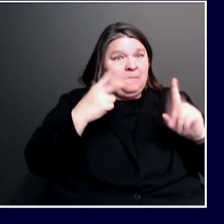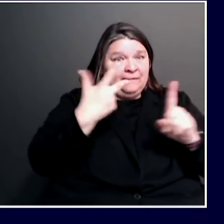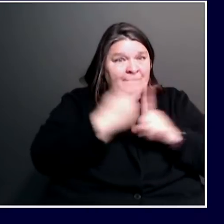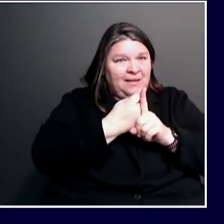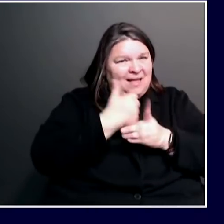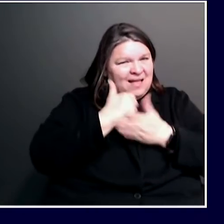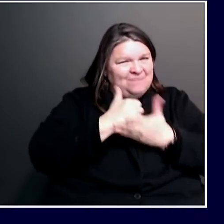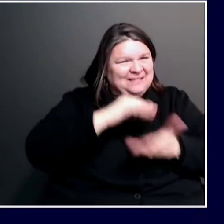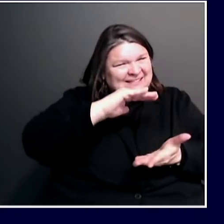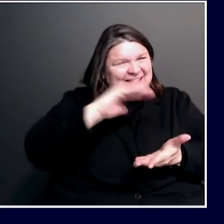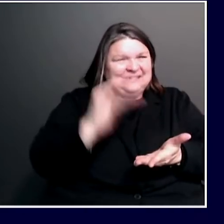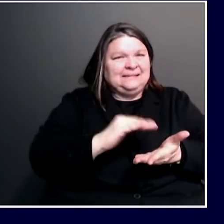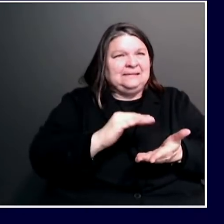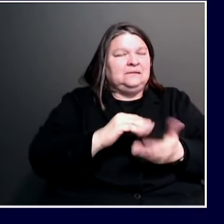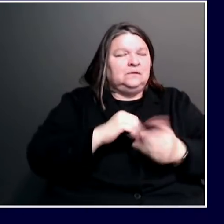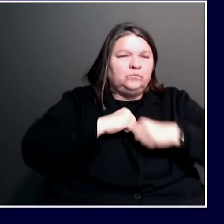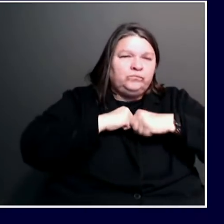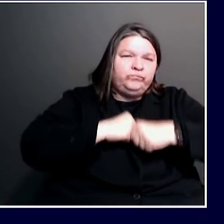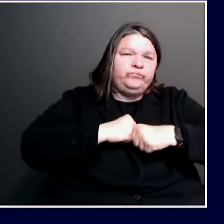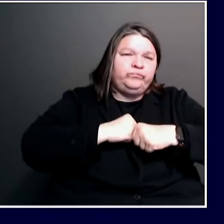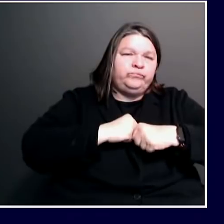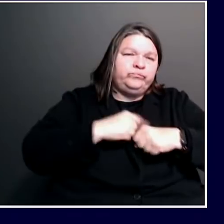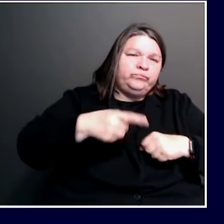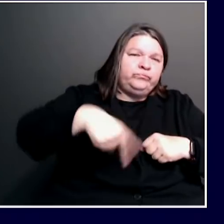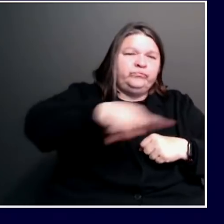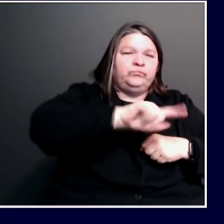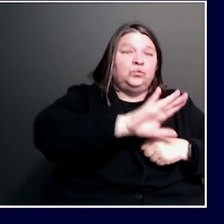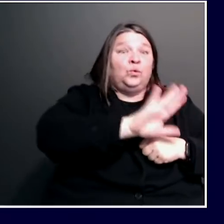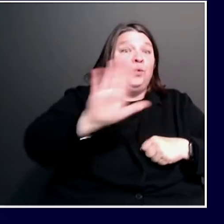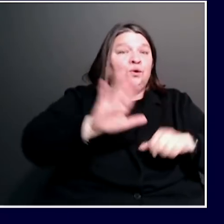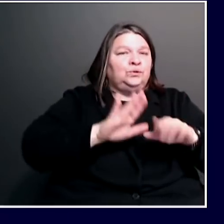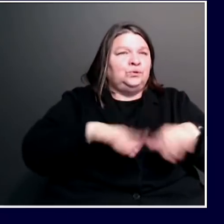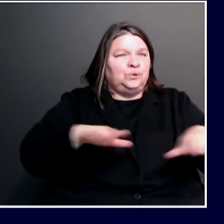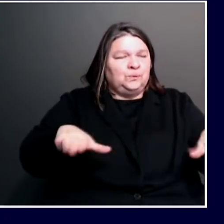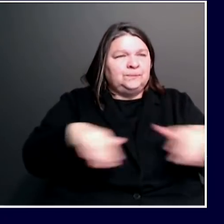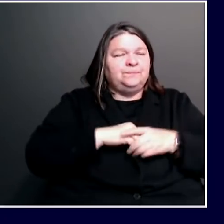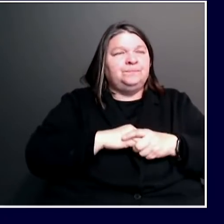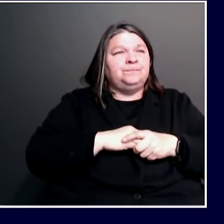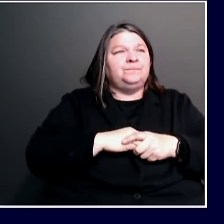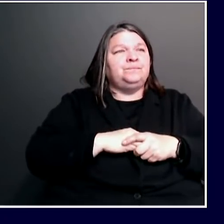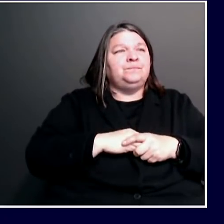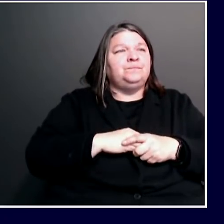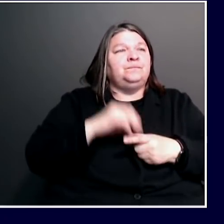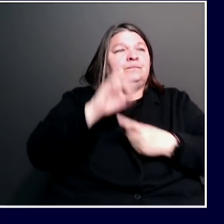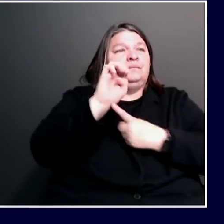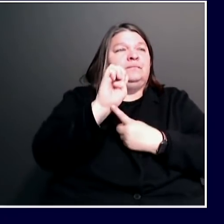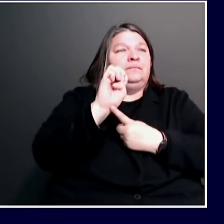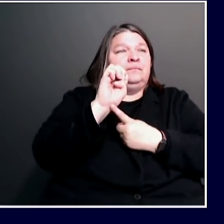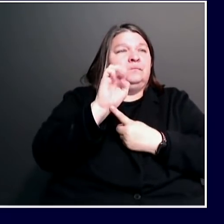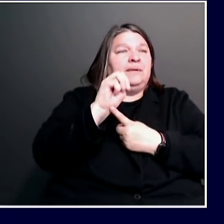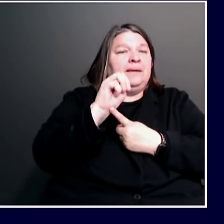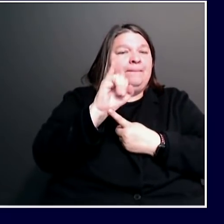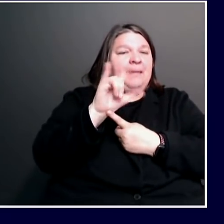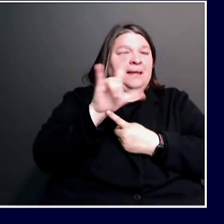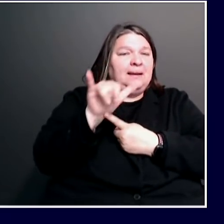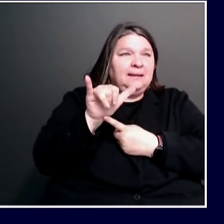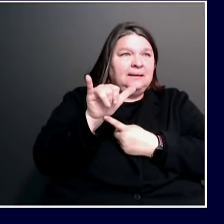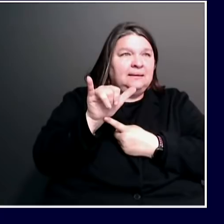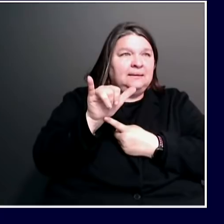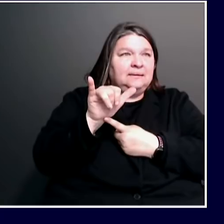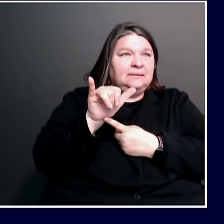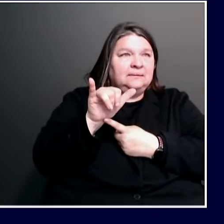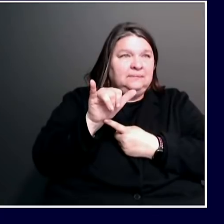Thank you. Thanks, Corey. Let me turn to Emily at the Sun Journal next. Hi, good afternoon, Dr.